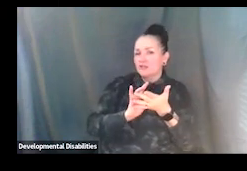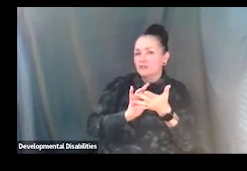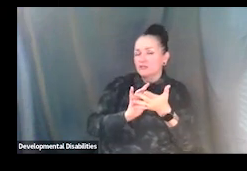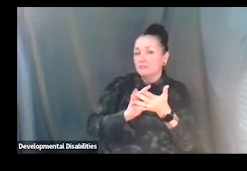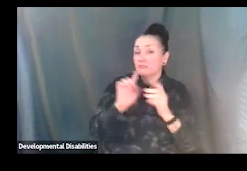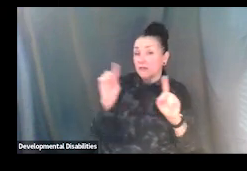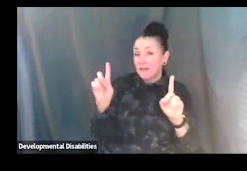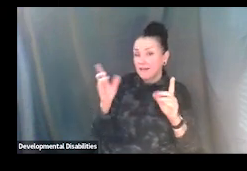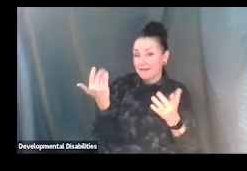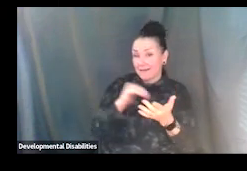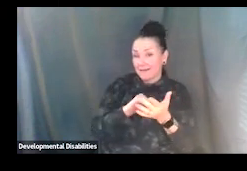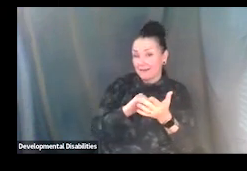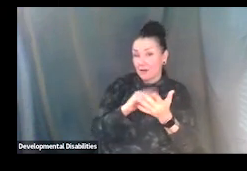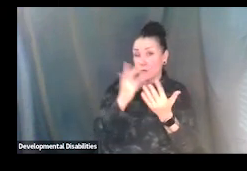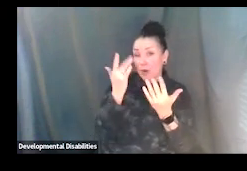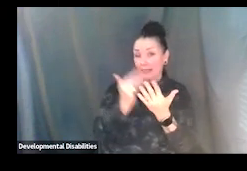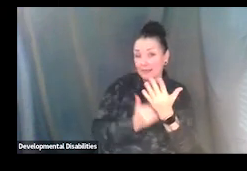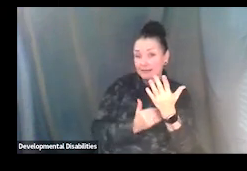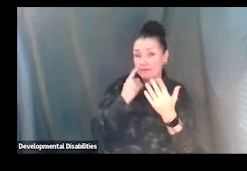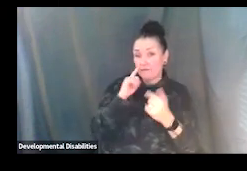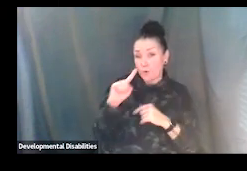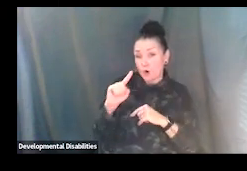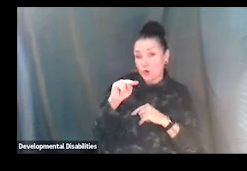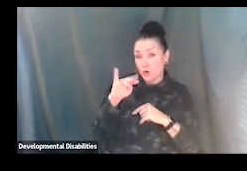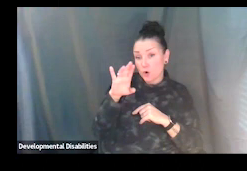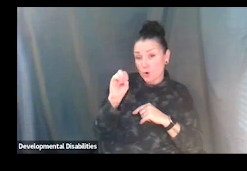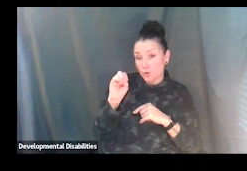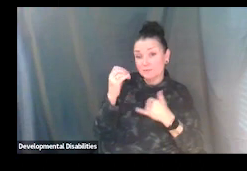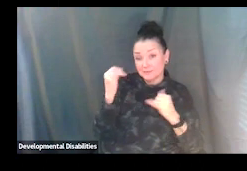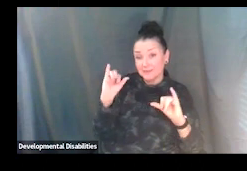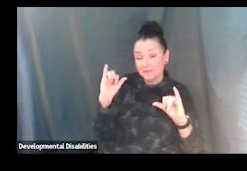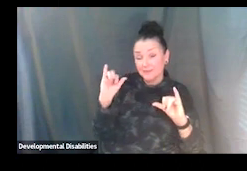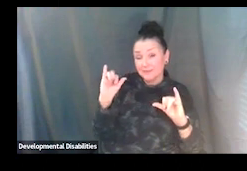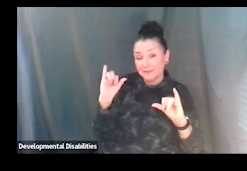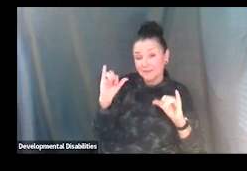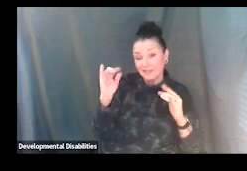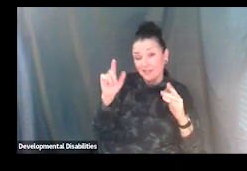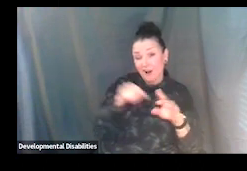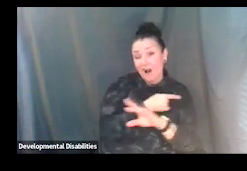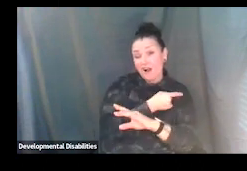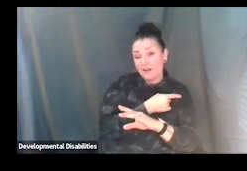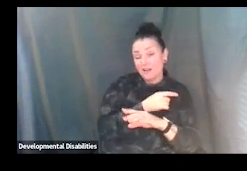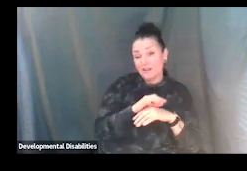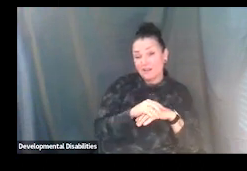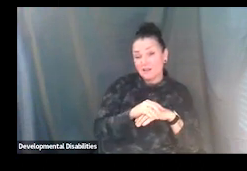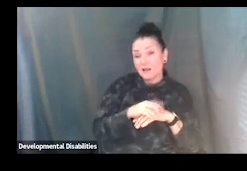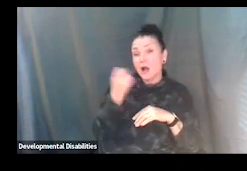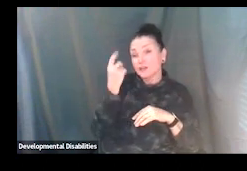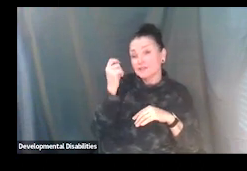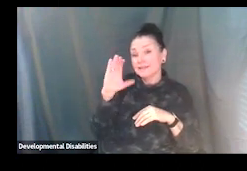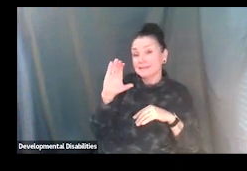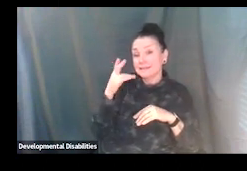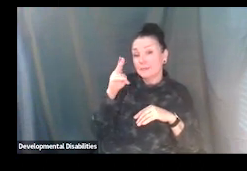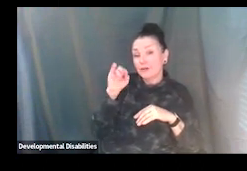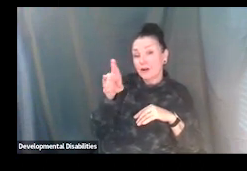waiting lists are really long, and even to see a neurologist is not a short period of time. I think what we're blessed with at CPRI anyway is